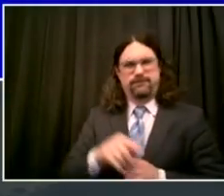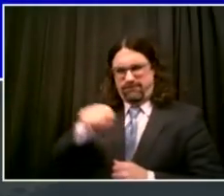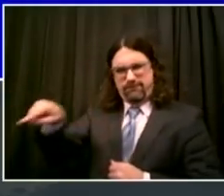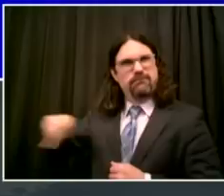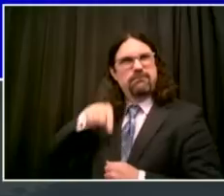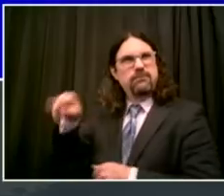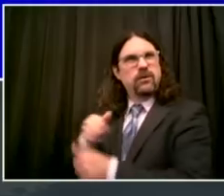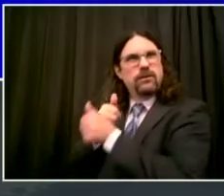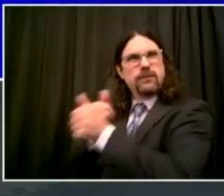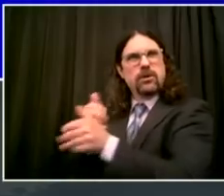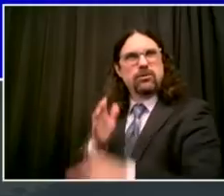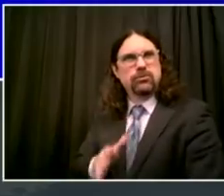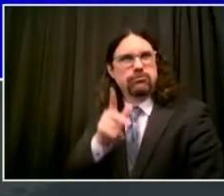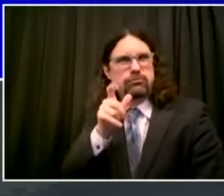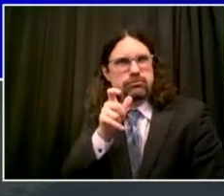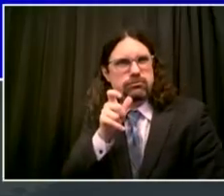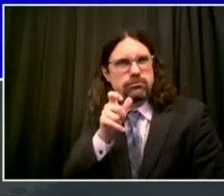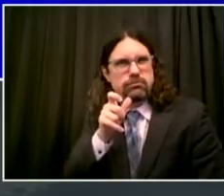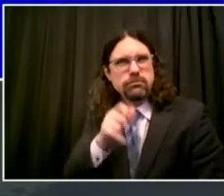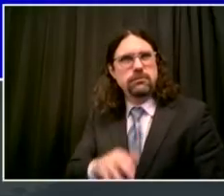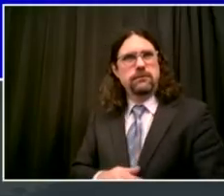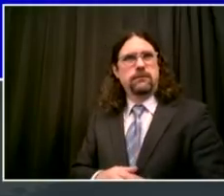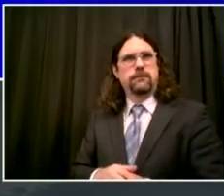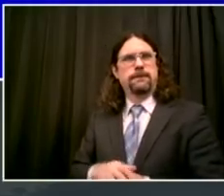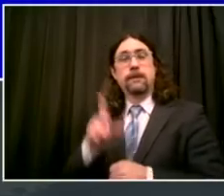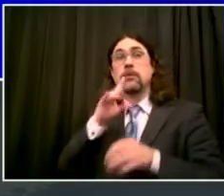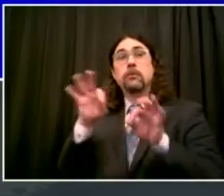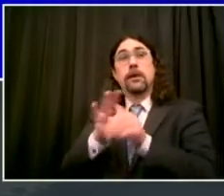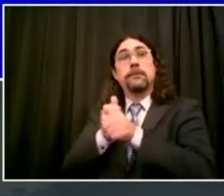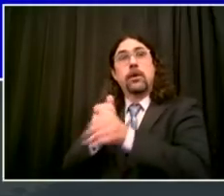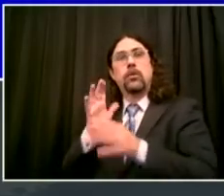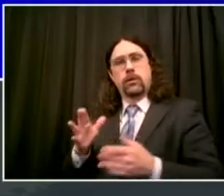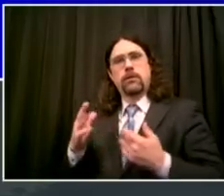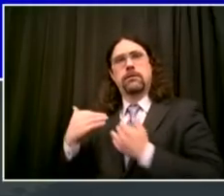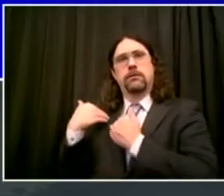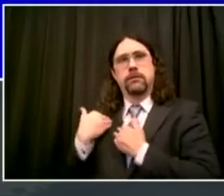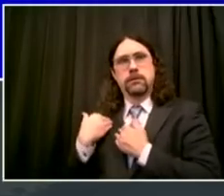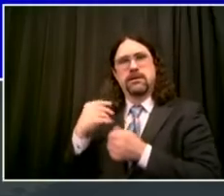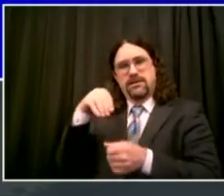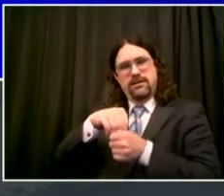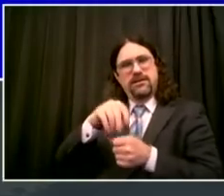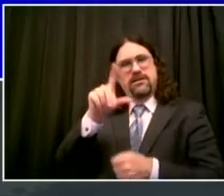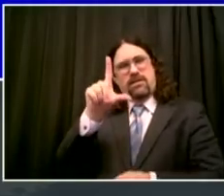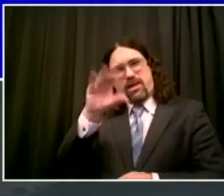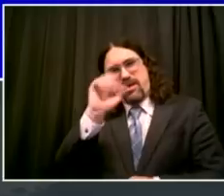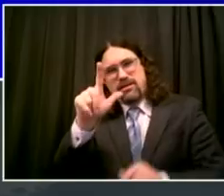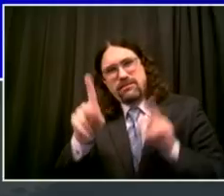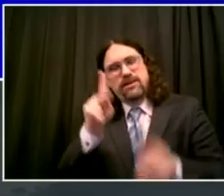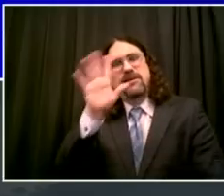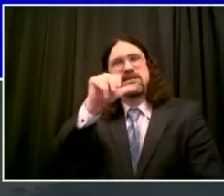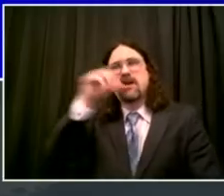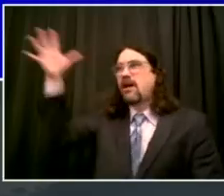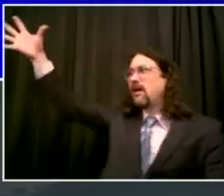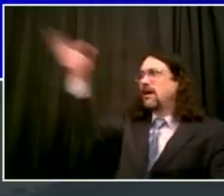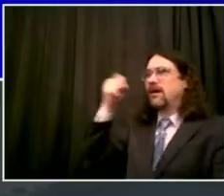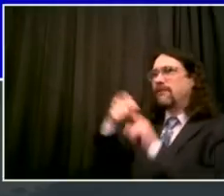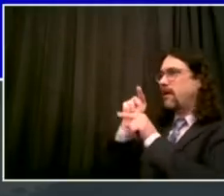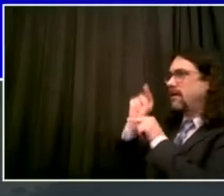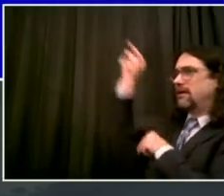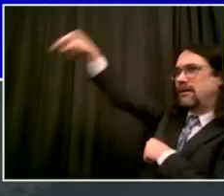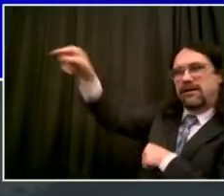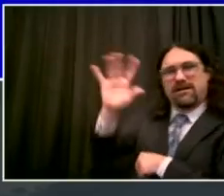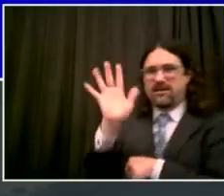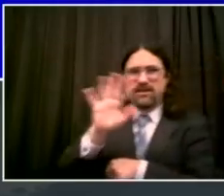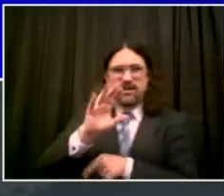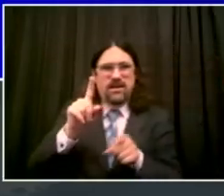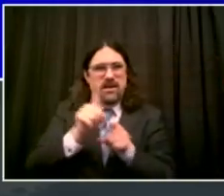communities. There's two different types of tracers. We have our case investigators and we have our monitors. The case investigators are